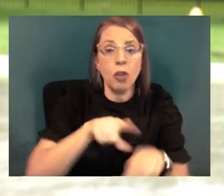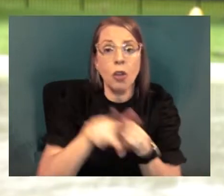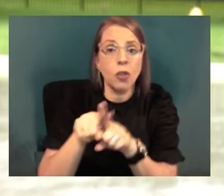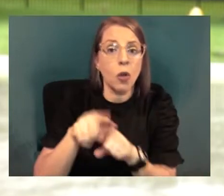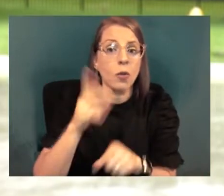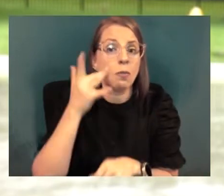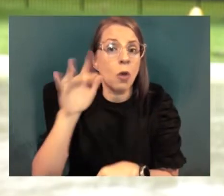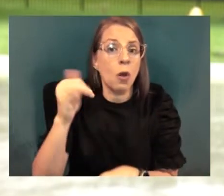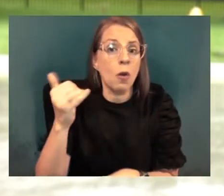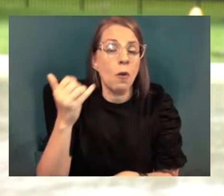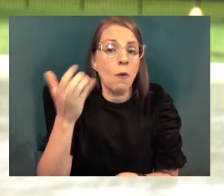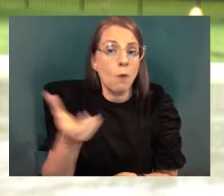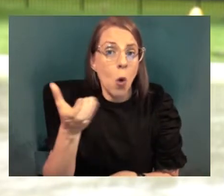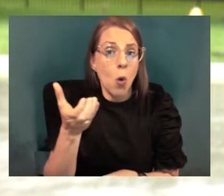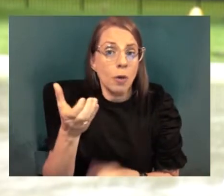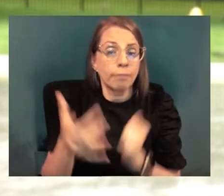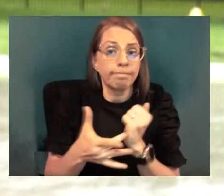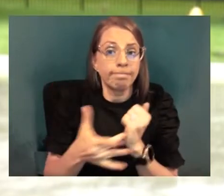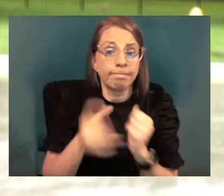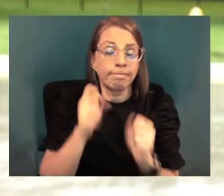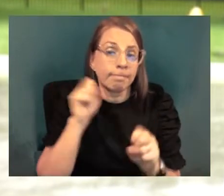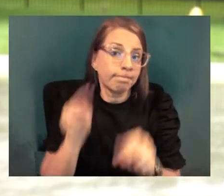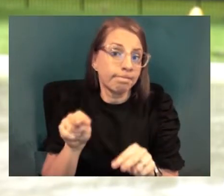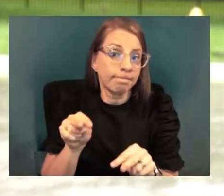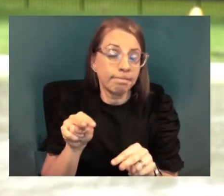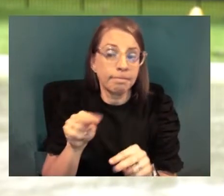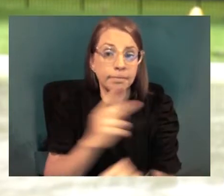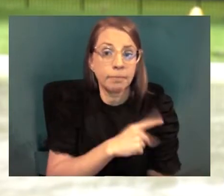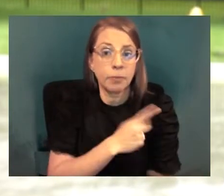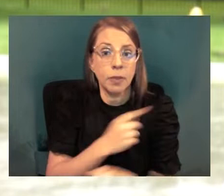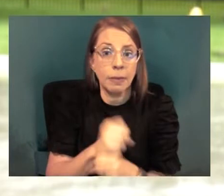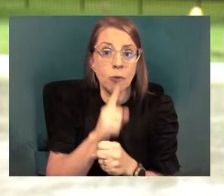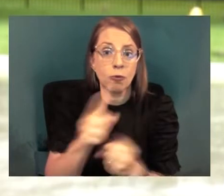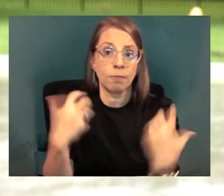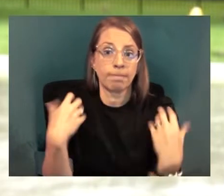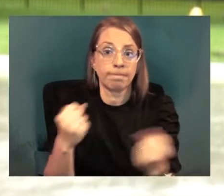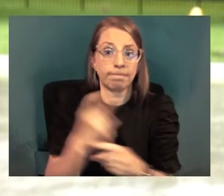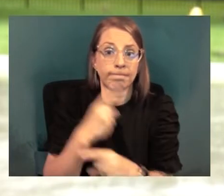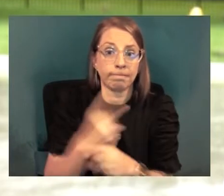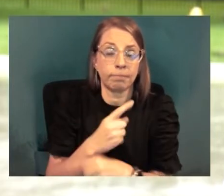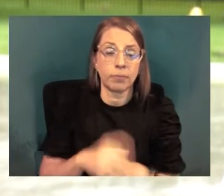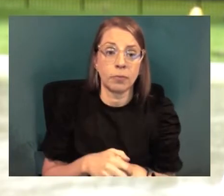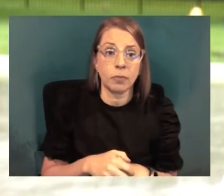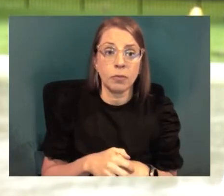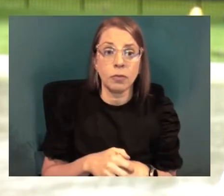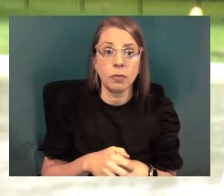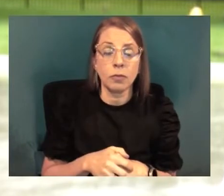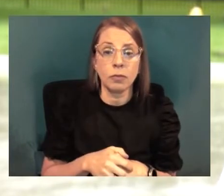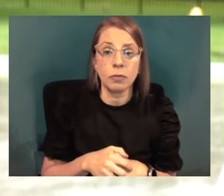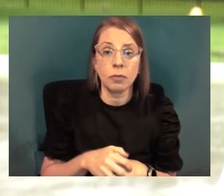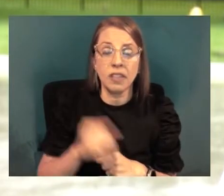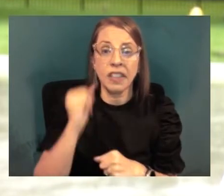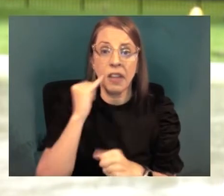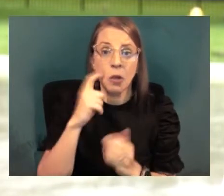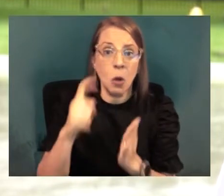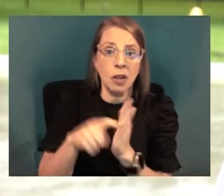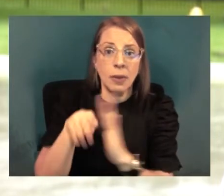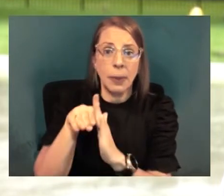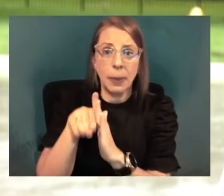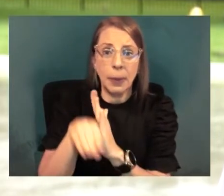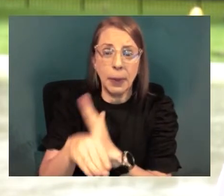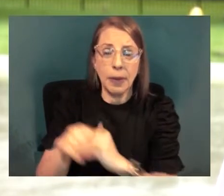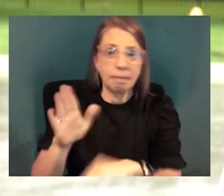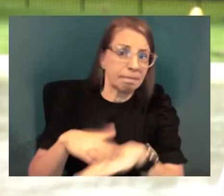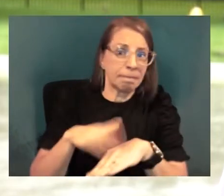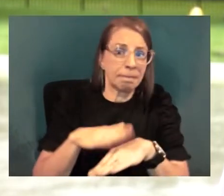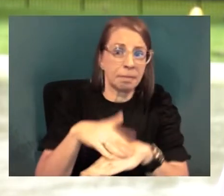those patients, make sure they were recovering properly, and maybe flag if they were going the wrong way. Some other things we had to